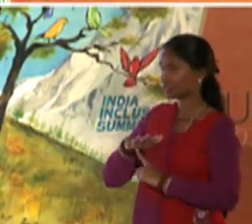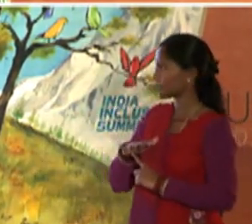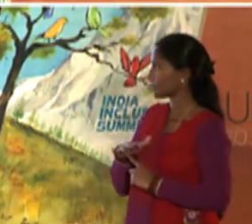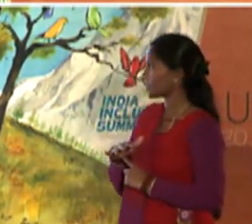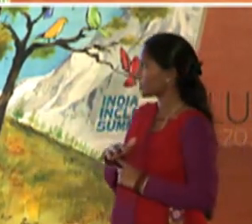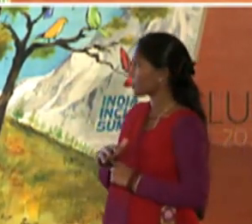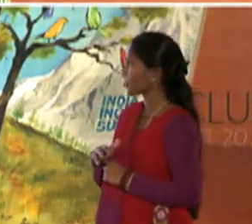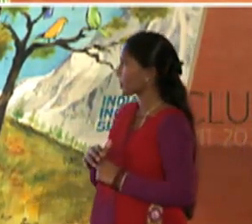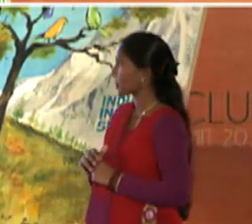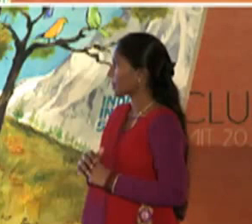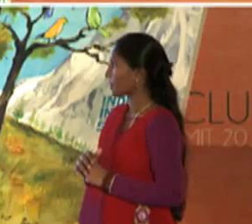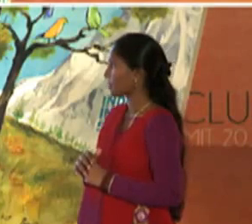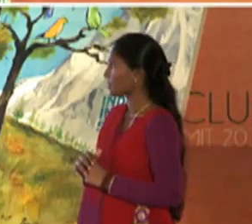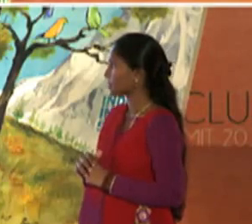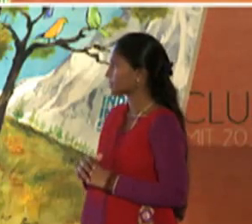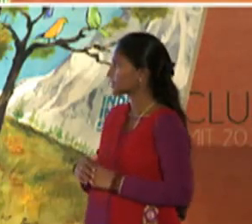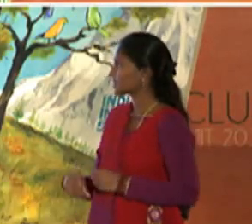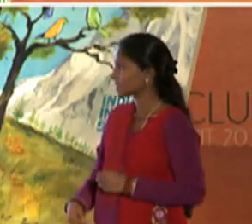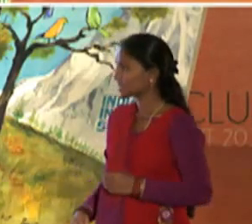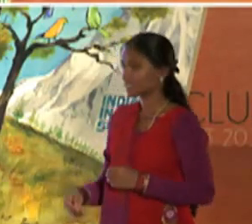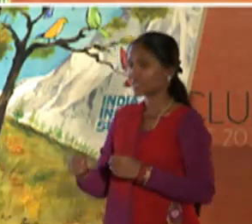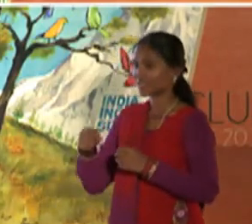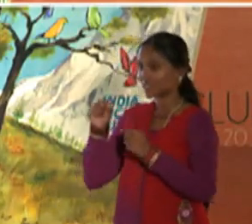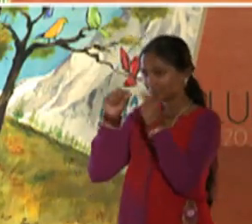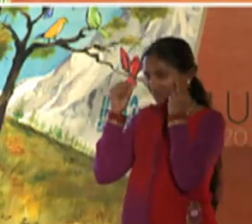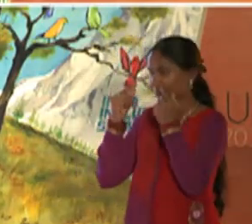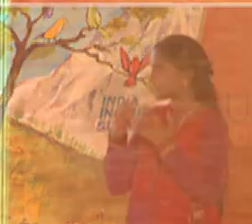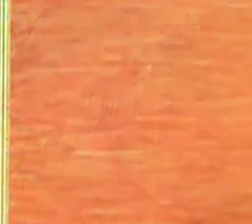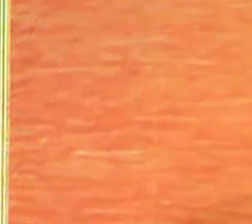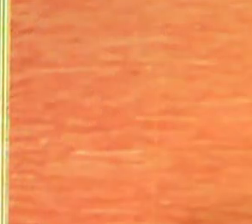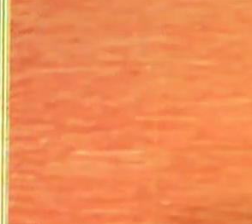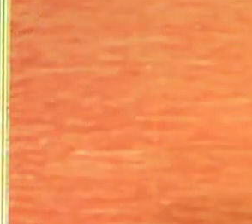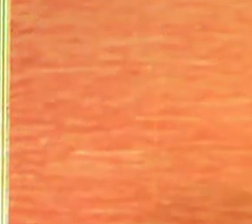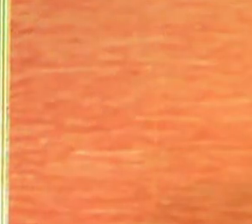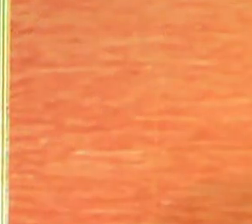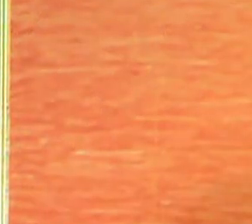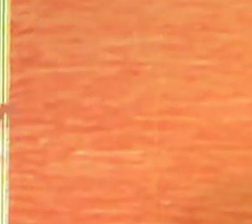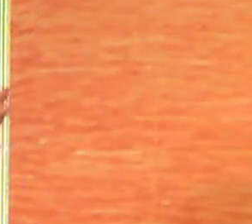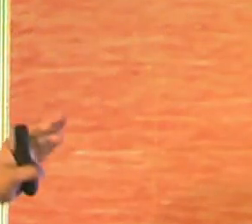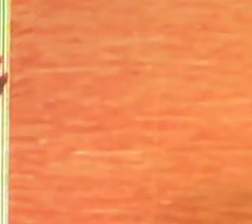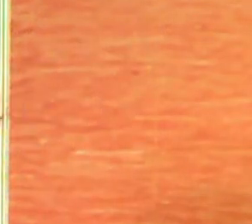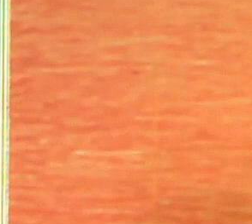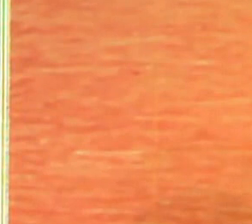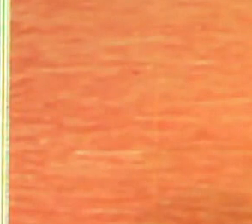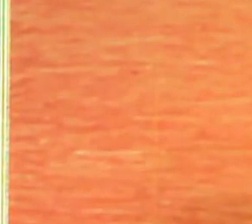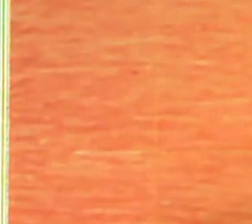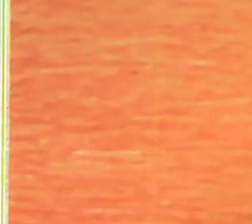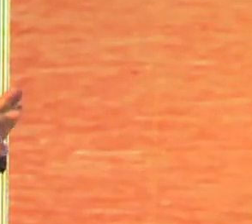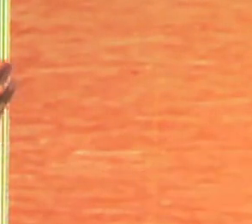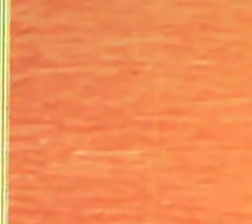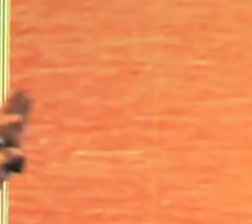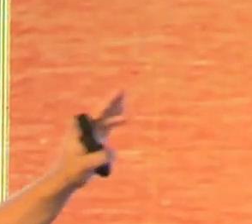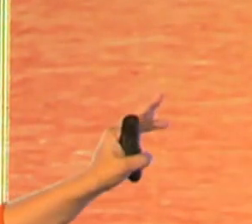in the film business, because if there's a little tear, then the continuity of the scene goes away. So normally high budget productions will have like 5 or 6